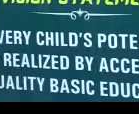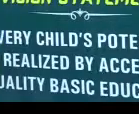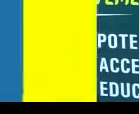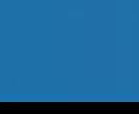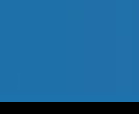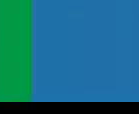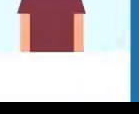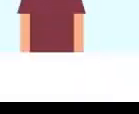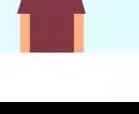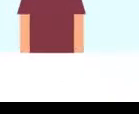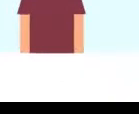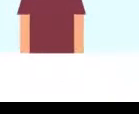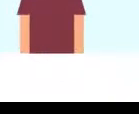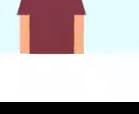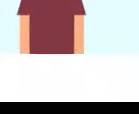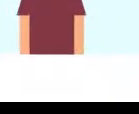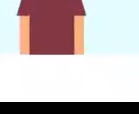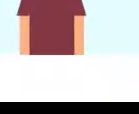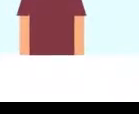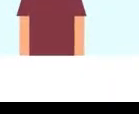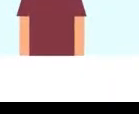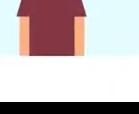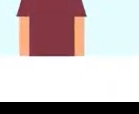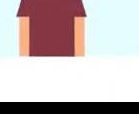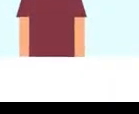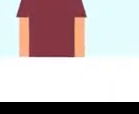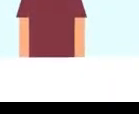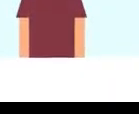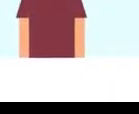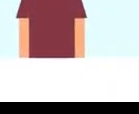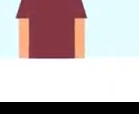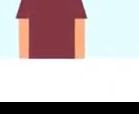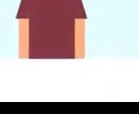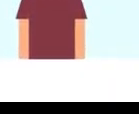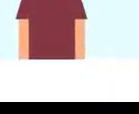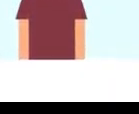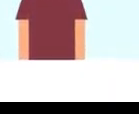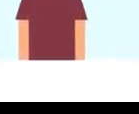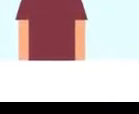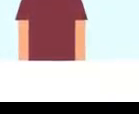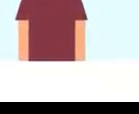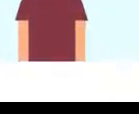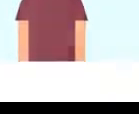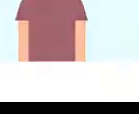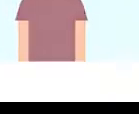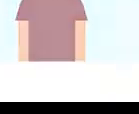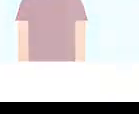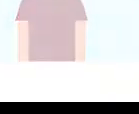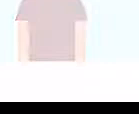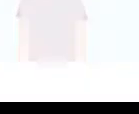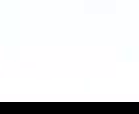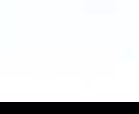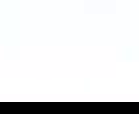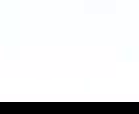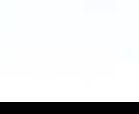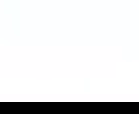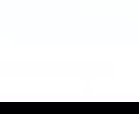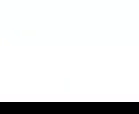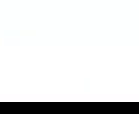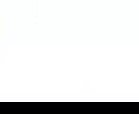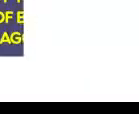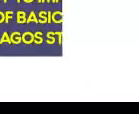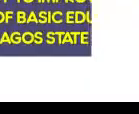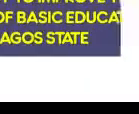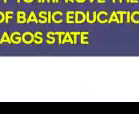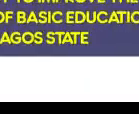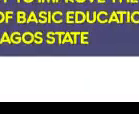not over. Let us continue to abide by all health and safety guidelines as stipulated by the government. At